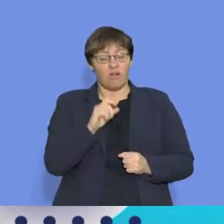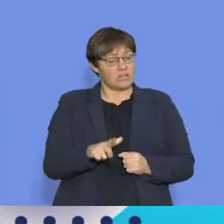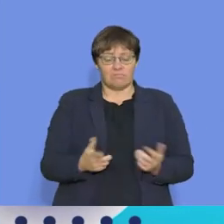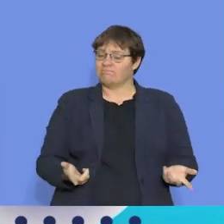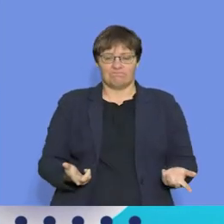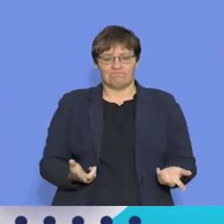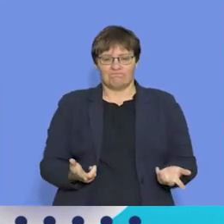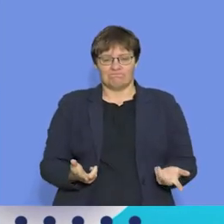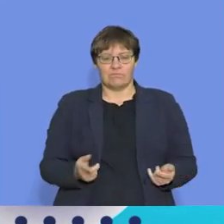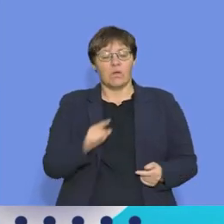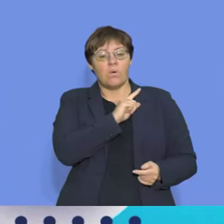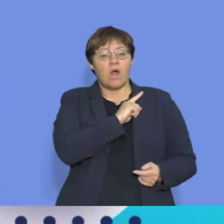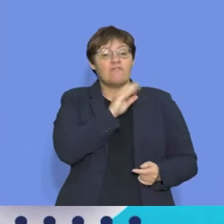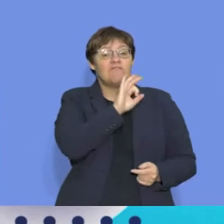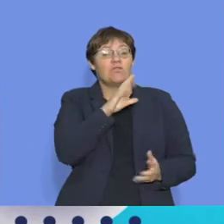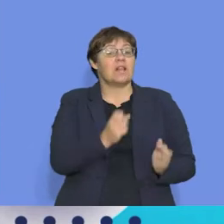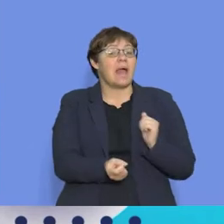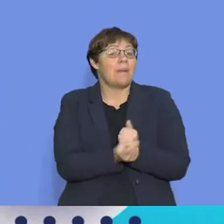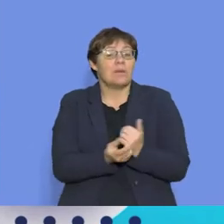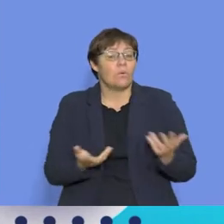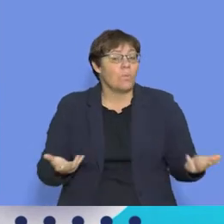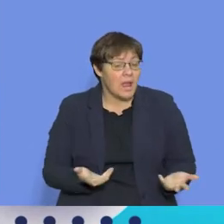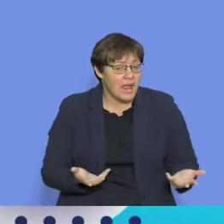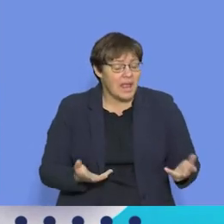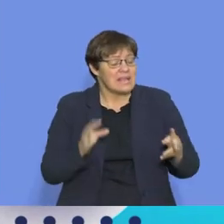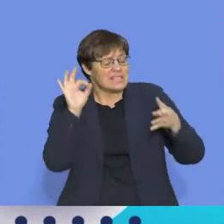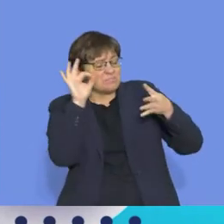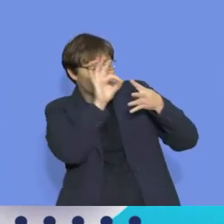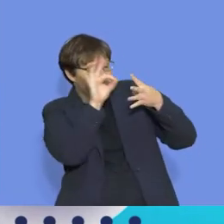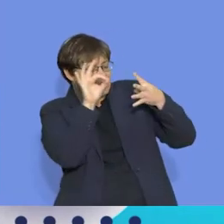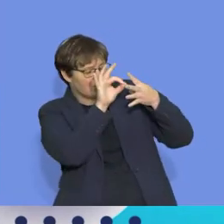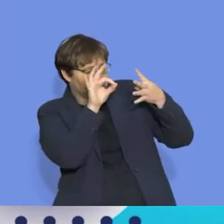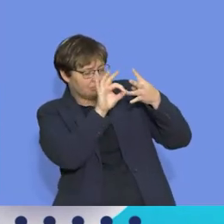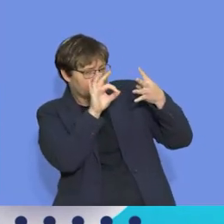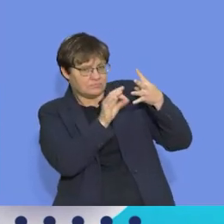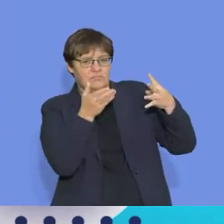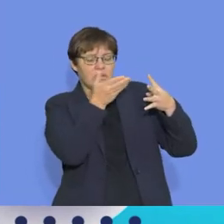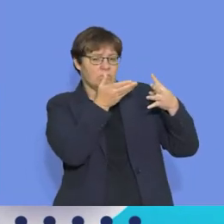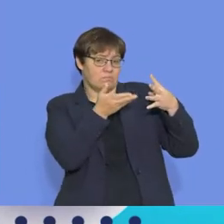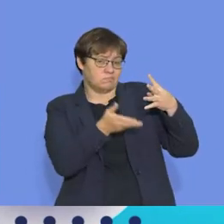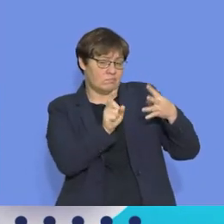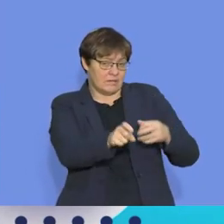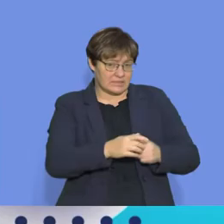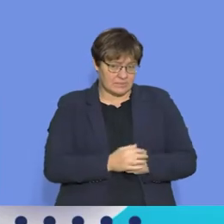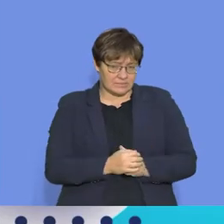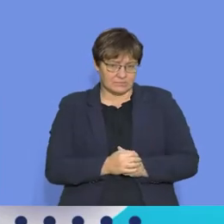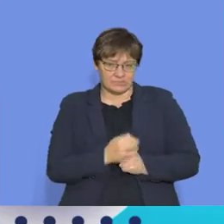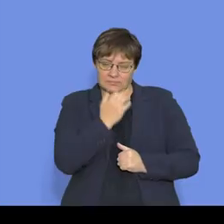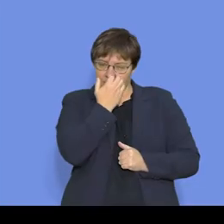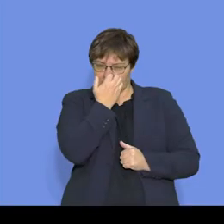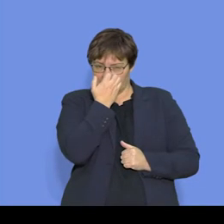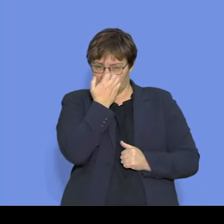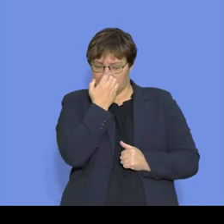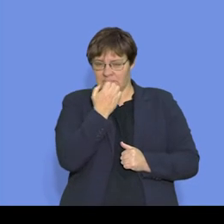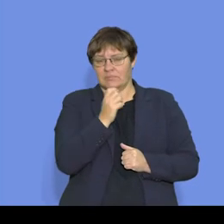because fossilization can only occur under very specific conditions. And this is what it